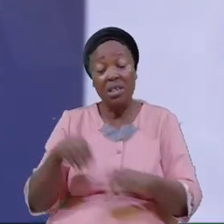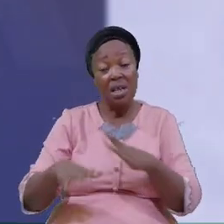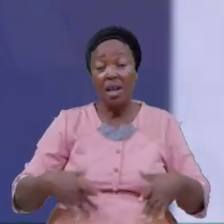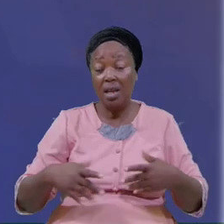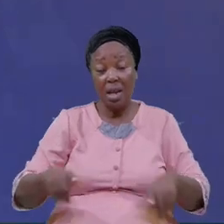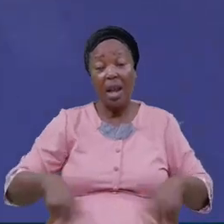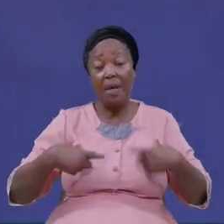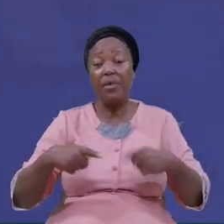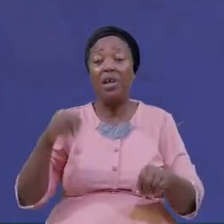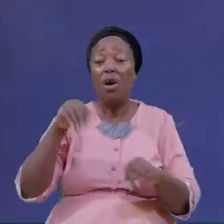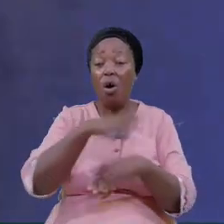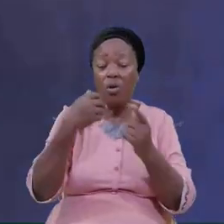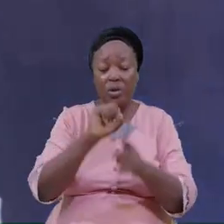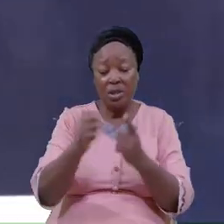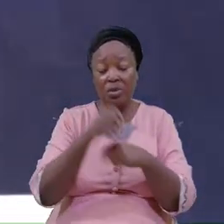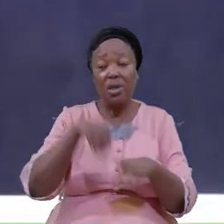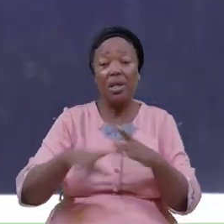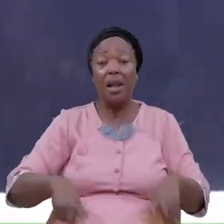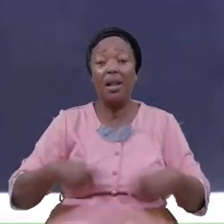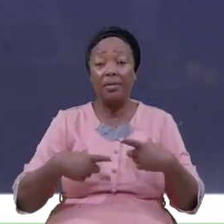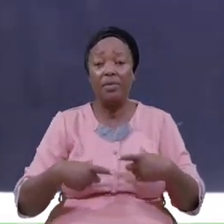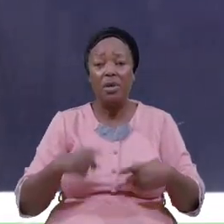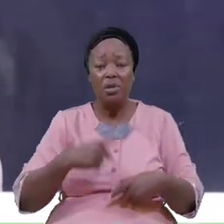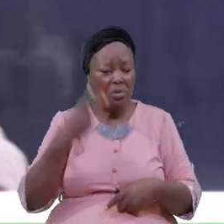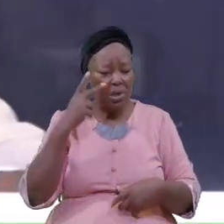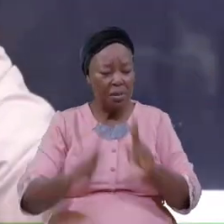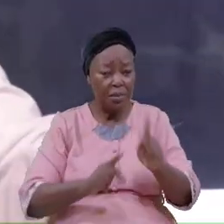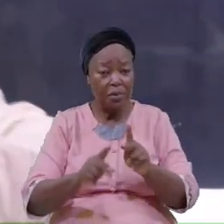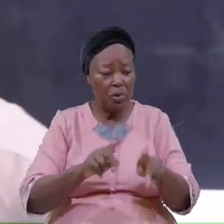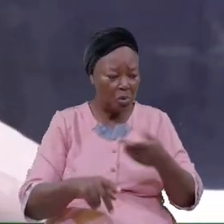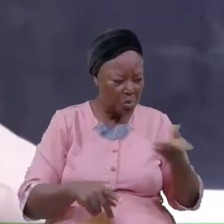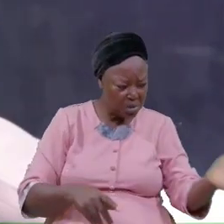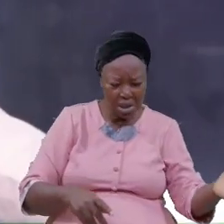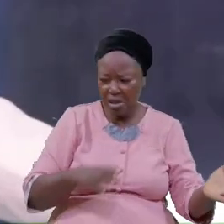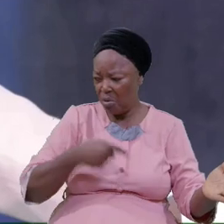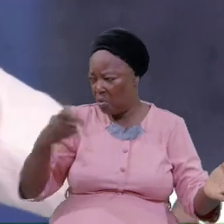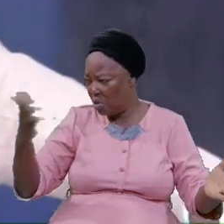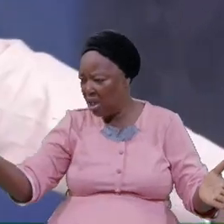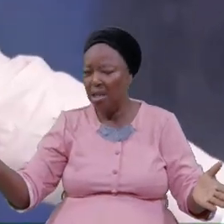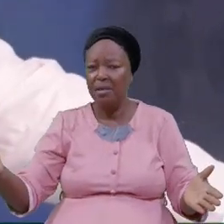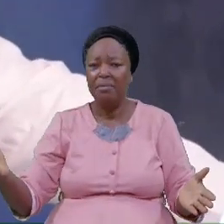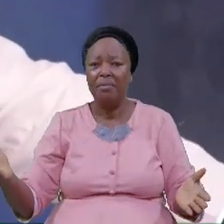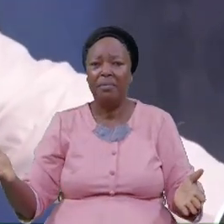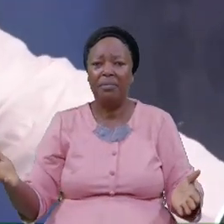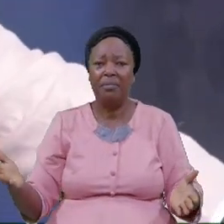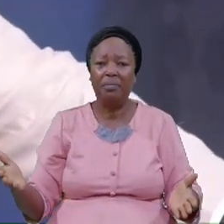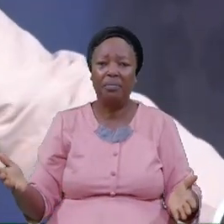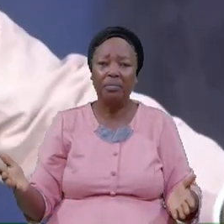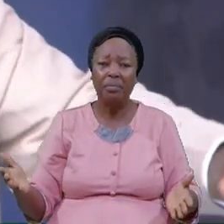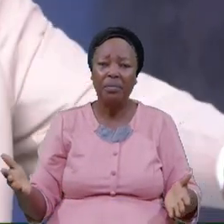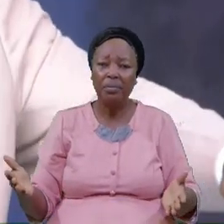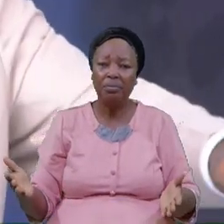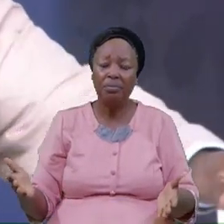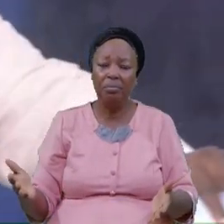dans in life, toutes les situations de la vie, we see people go this way and go that way. Nous voyons des gens aller dans telle direction, dans telle direction.